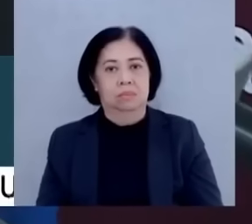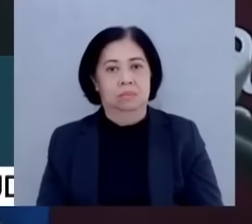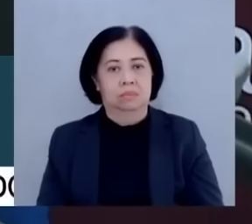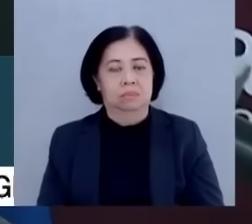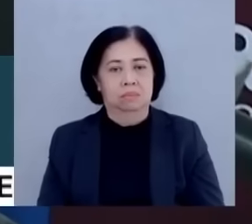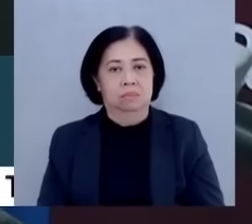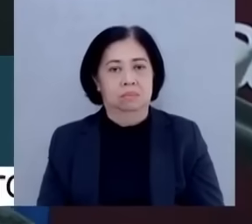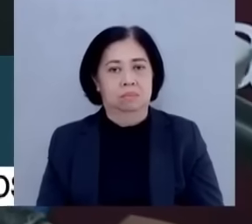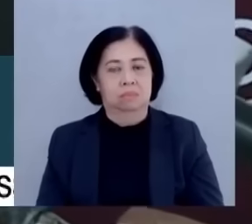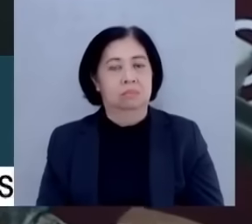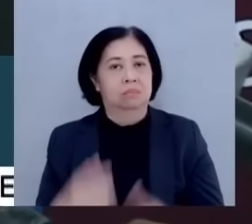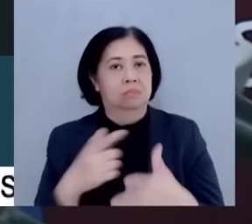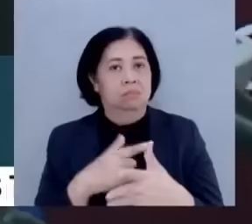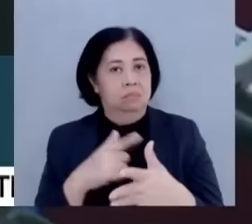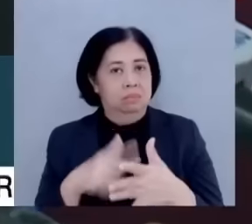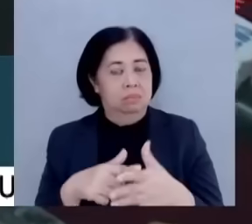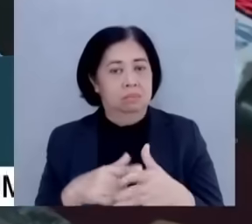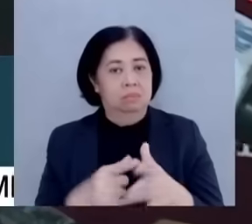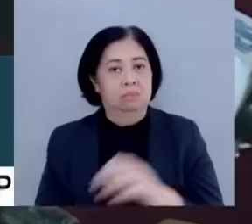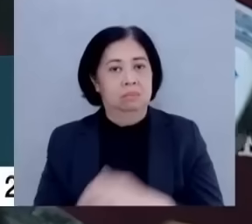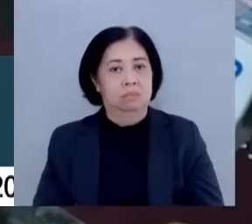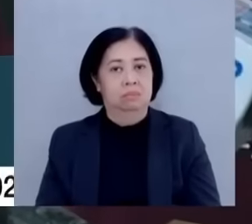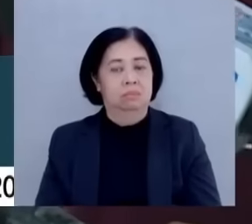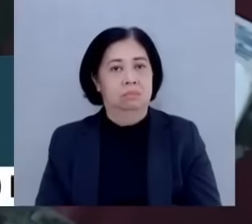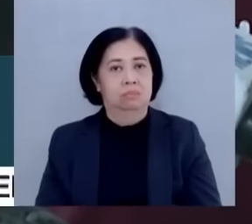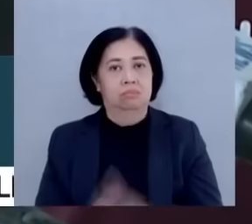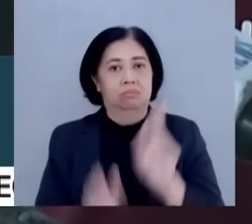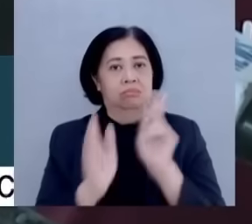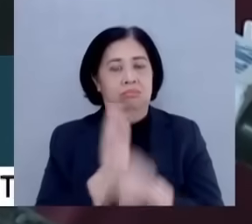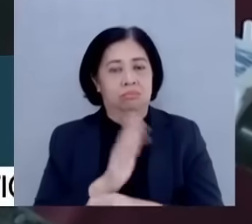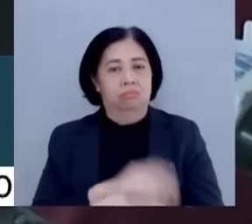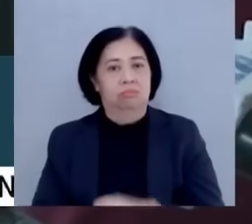And then they assassinated